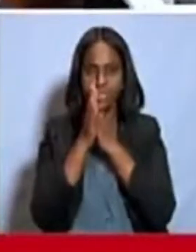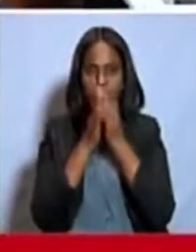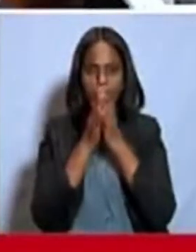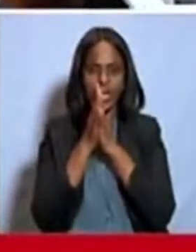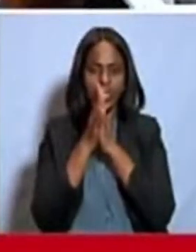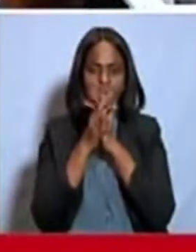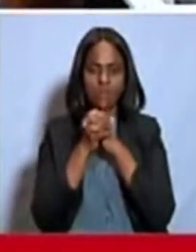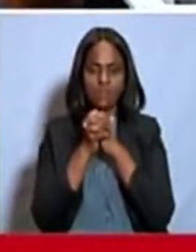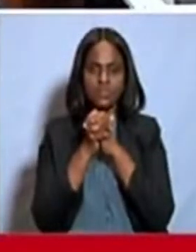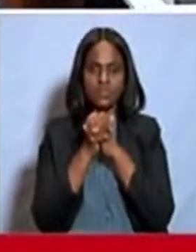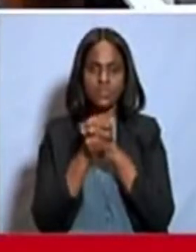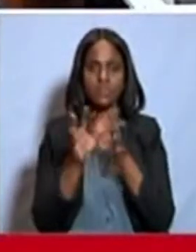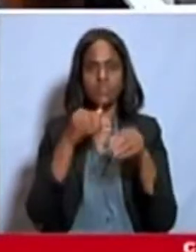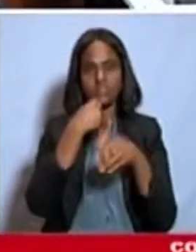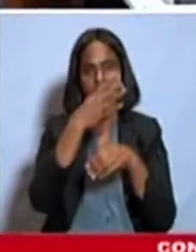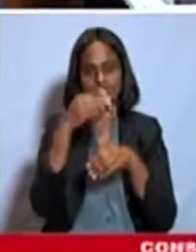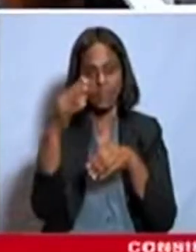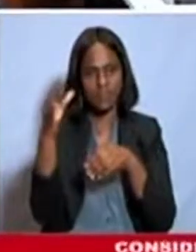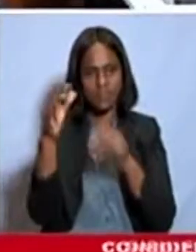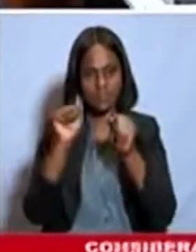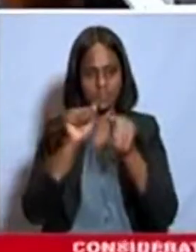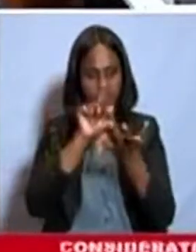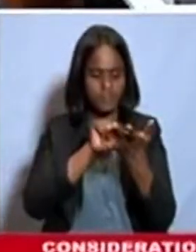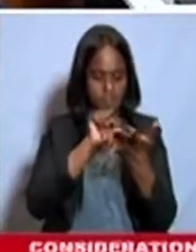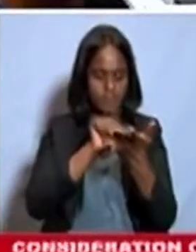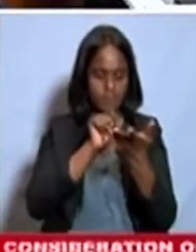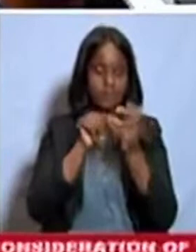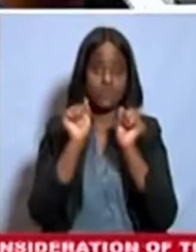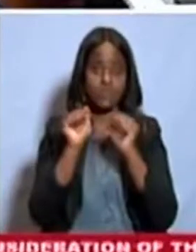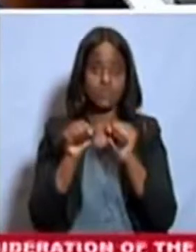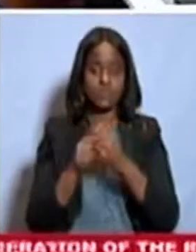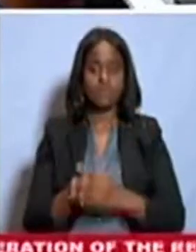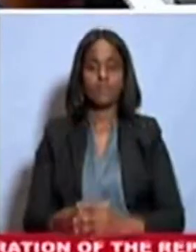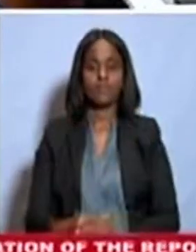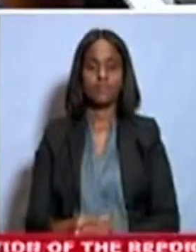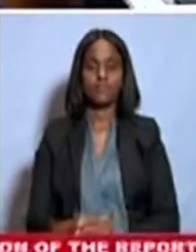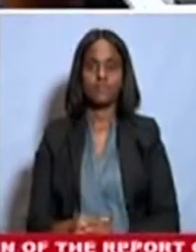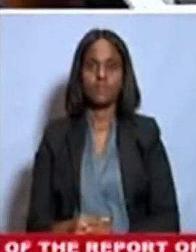highlight on that, so that if they've been circulated, they can be printed.